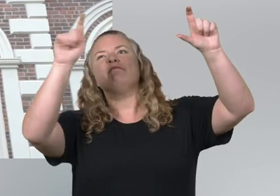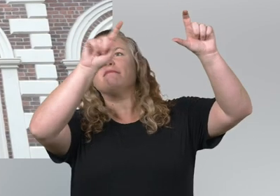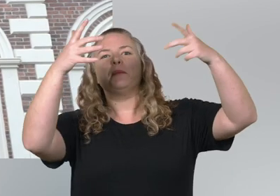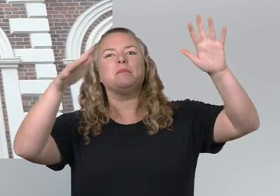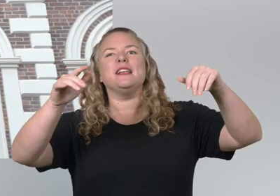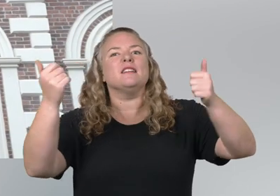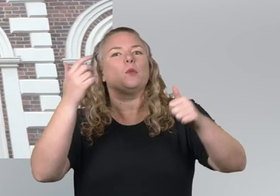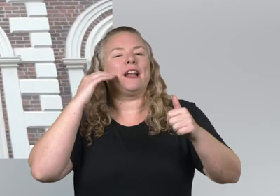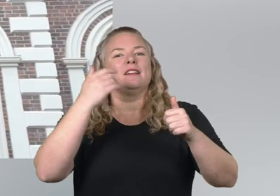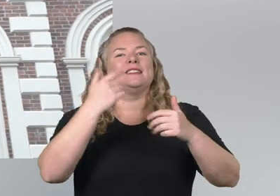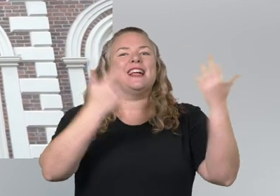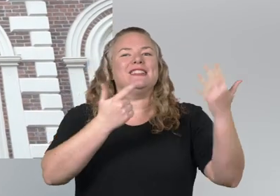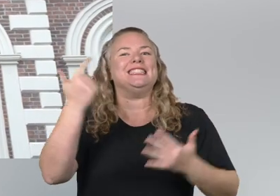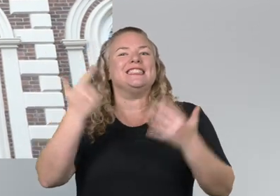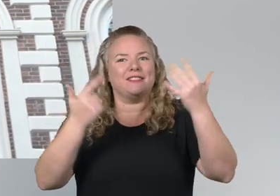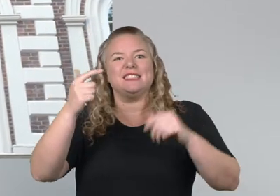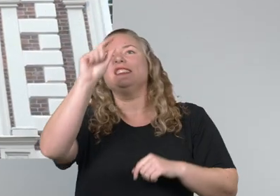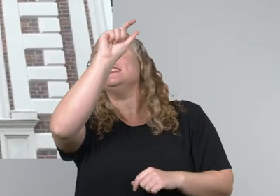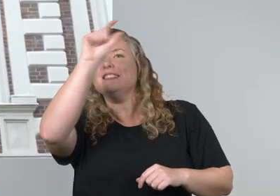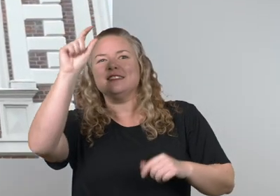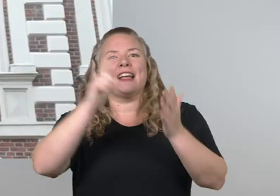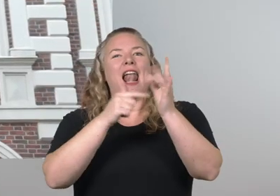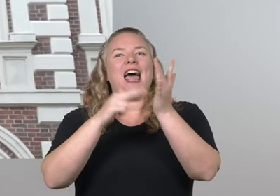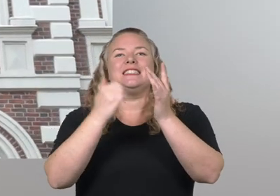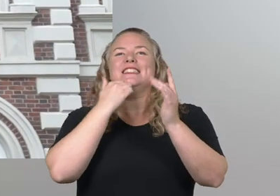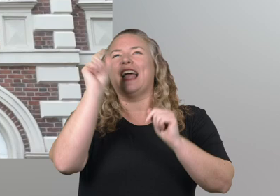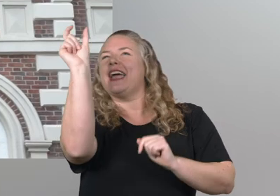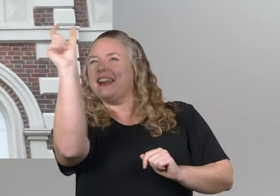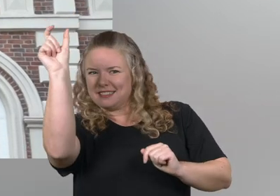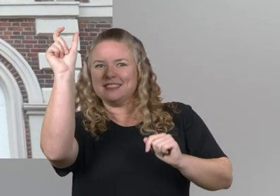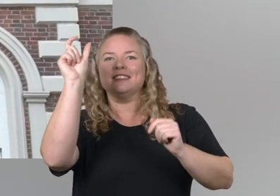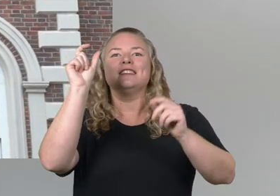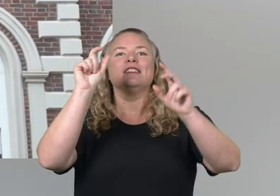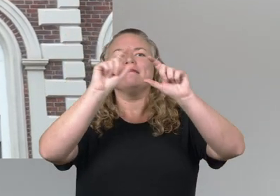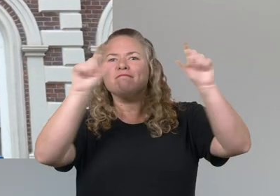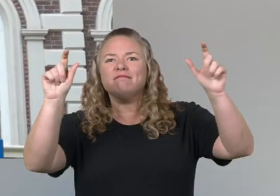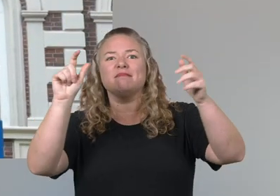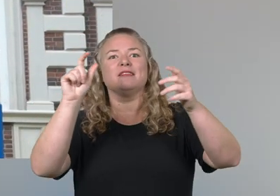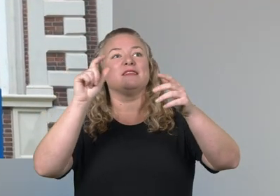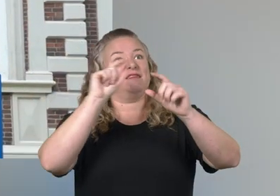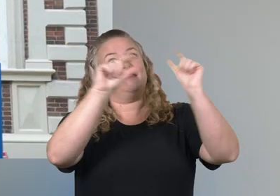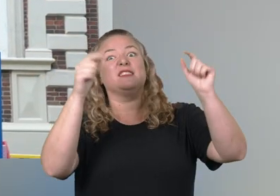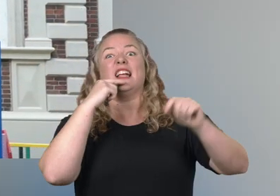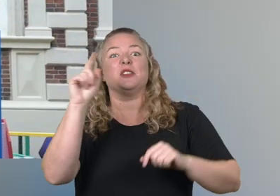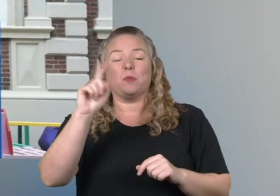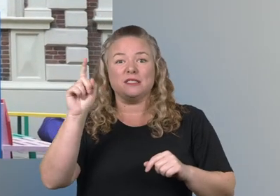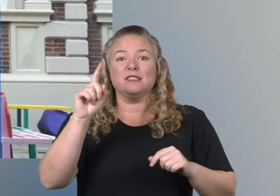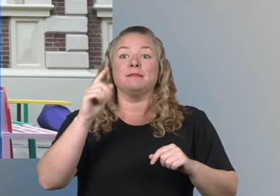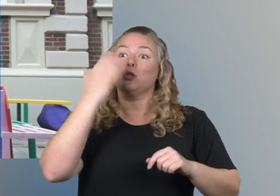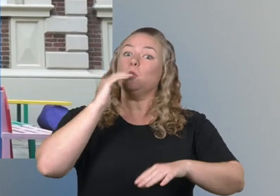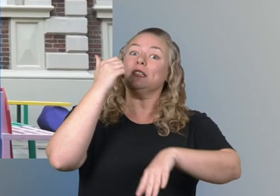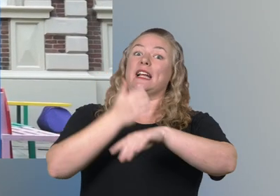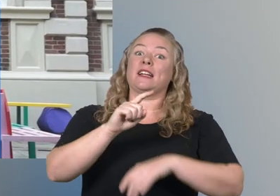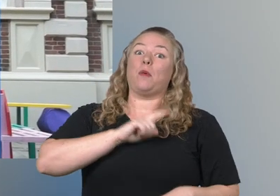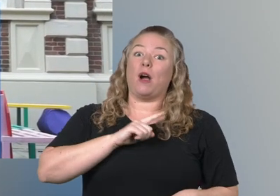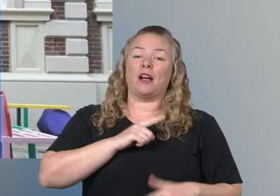That was done in 1717, and there's a Latin date at the end, and it basically says this is the